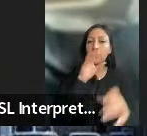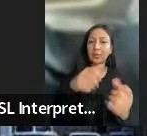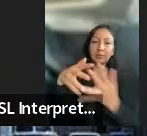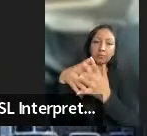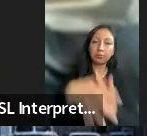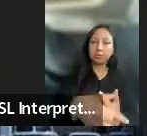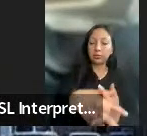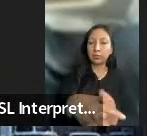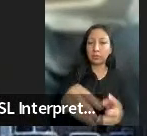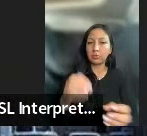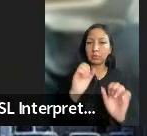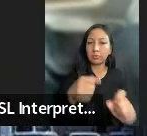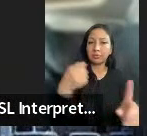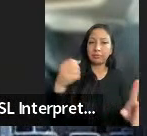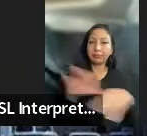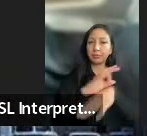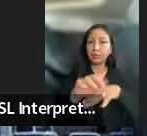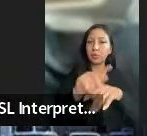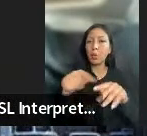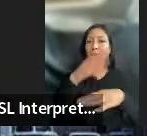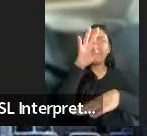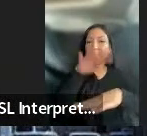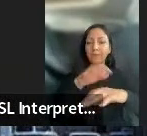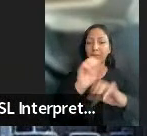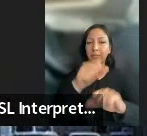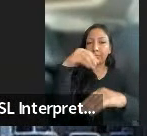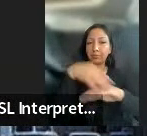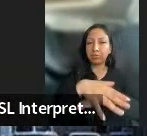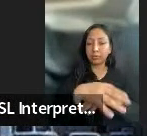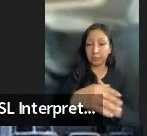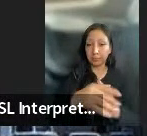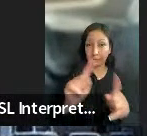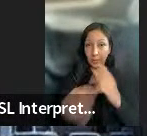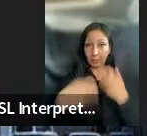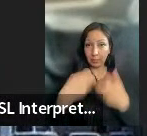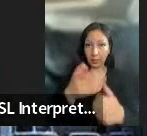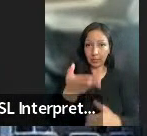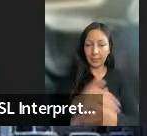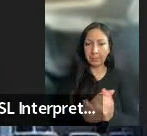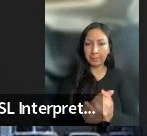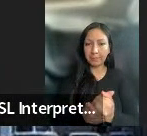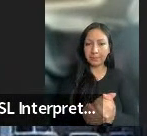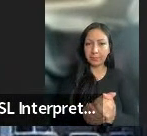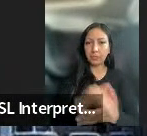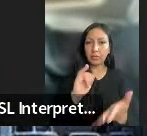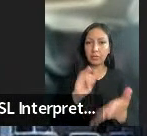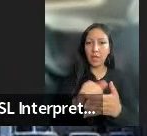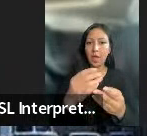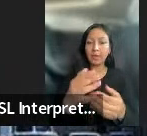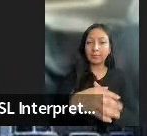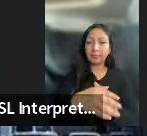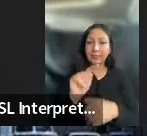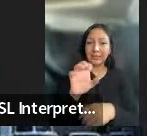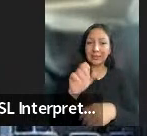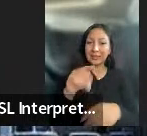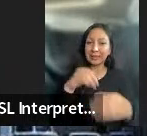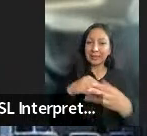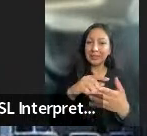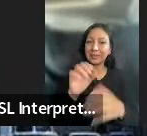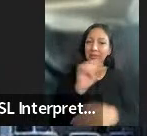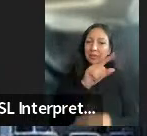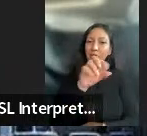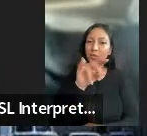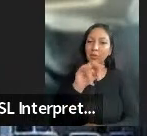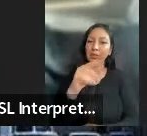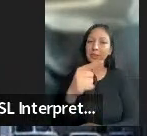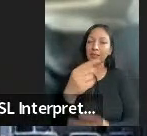ground immediately where it falls. However, the issue here is that the text in the zoning resolution, as